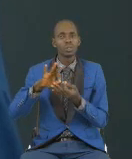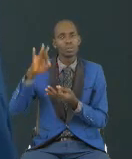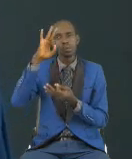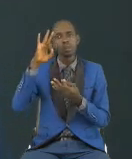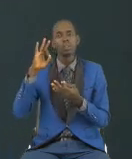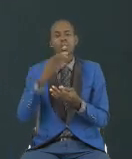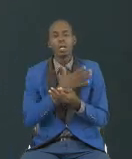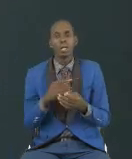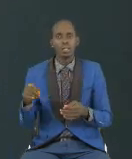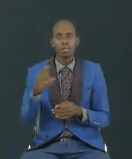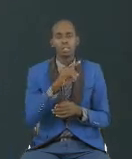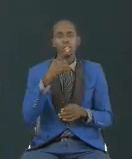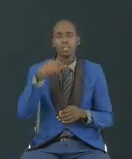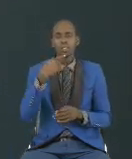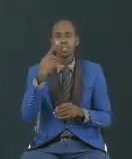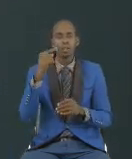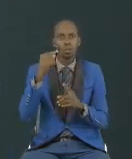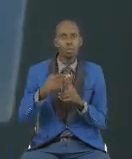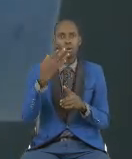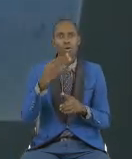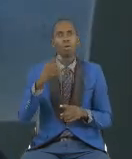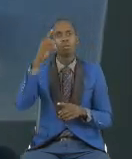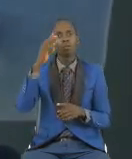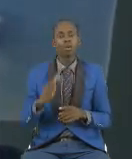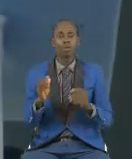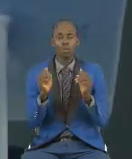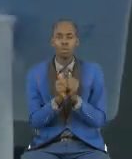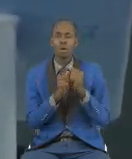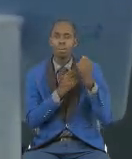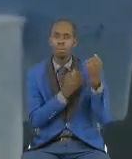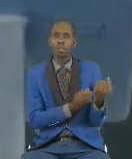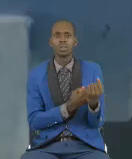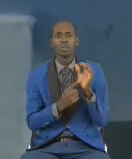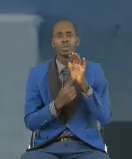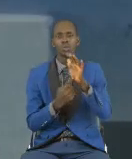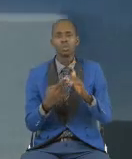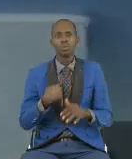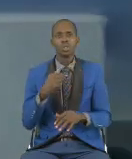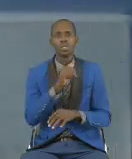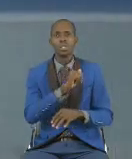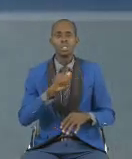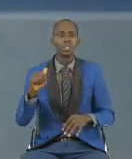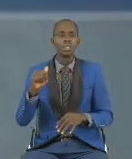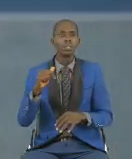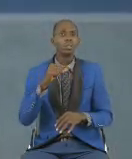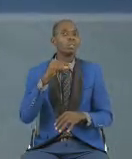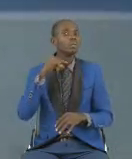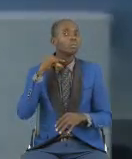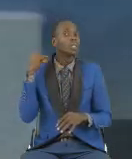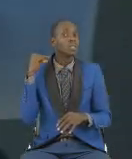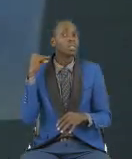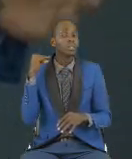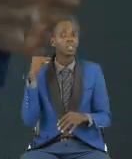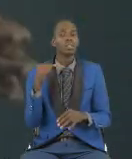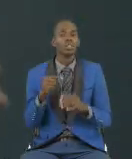word of God with boldness. Show me a minister, Show me a worker. Show me a